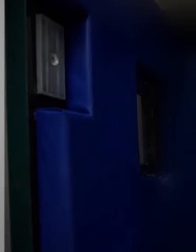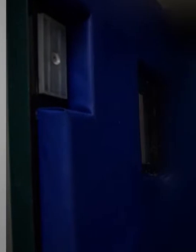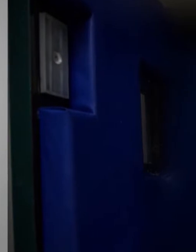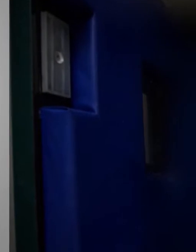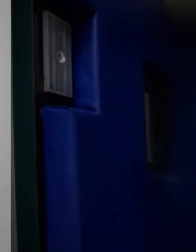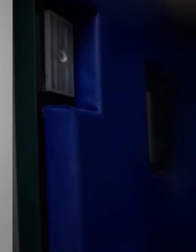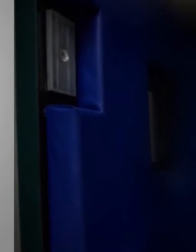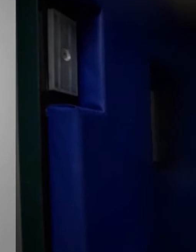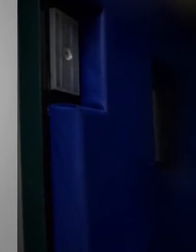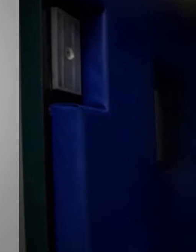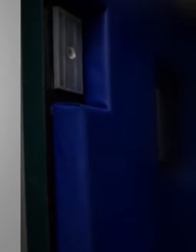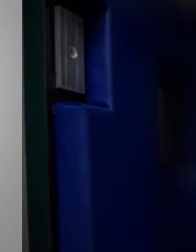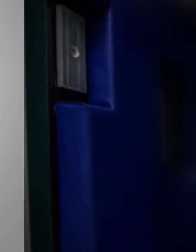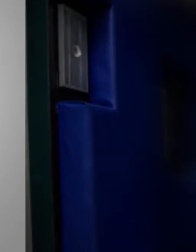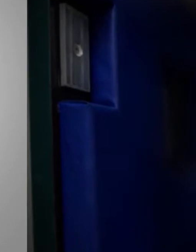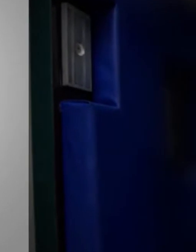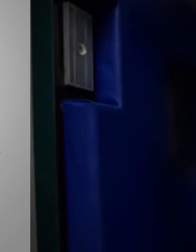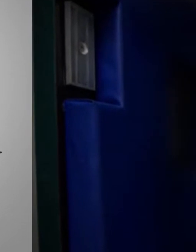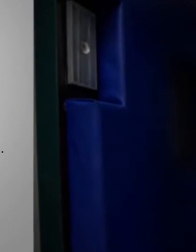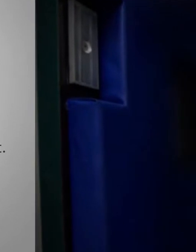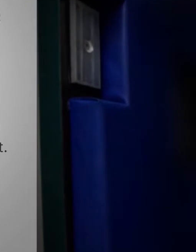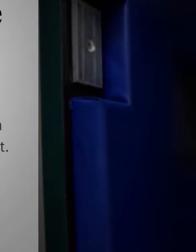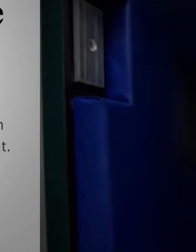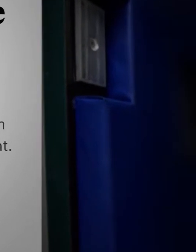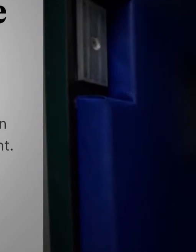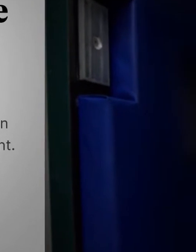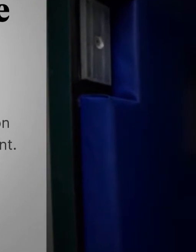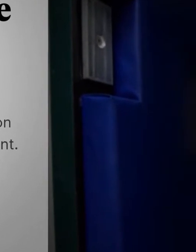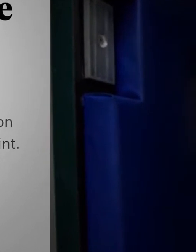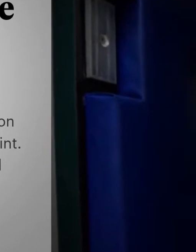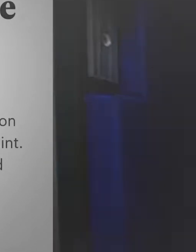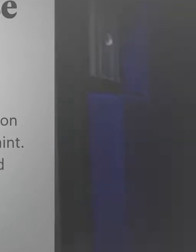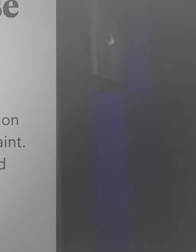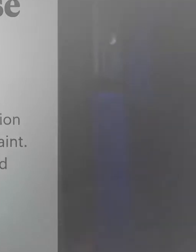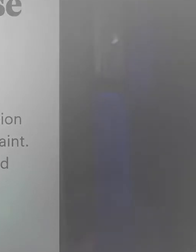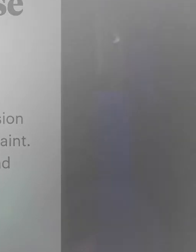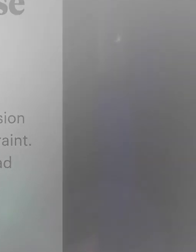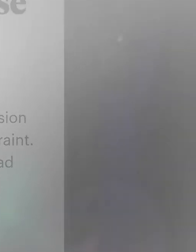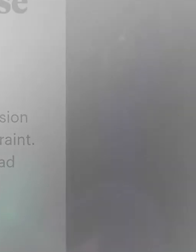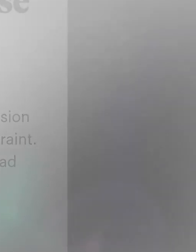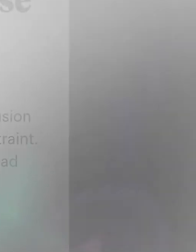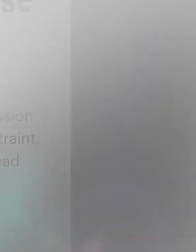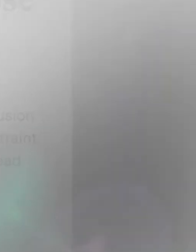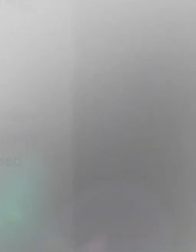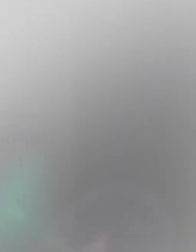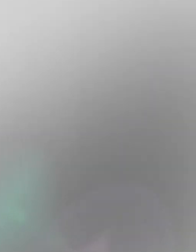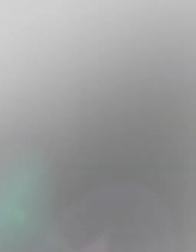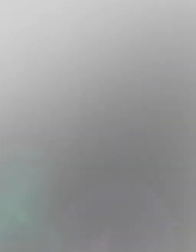2021. Reported by Jennifer Smith Richards, Chicago Tribune, and Jody S. Cohen, ProPublica.